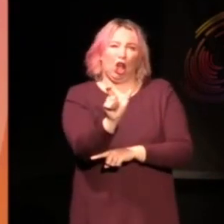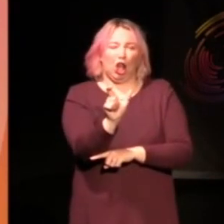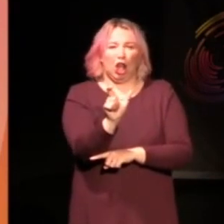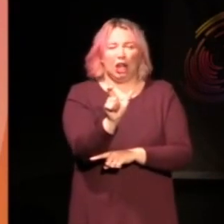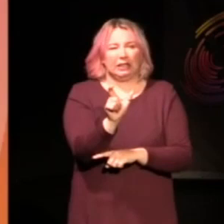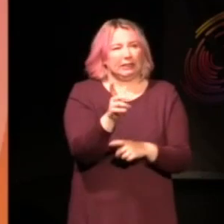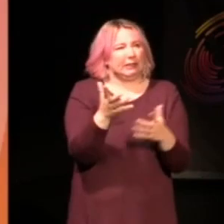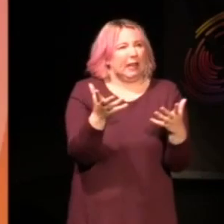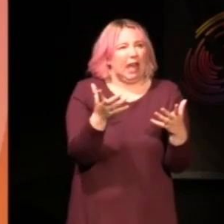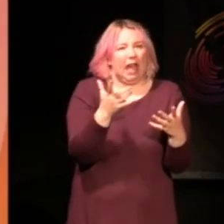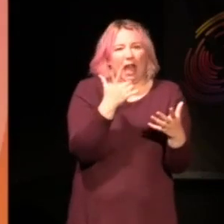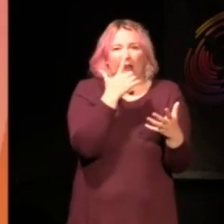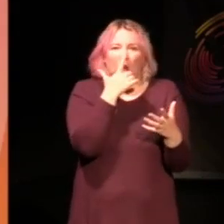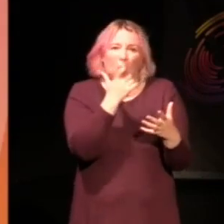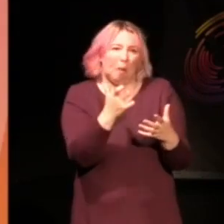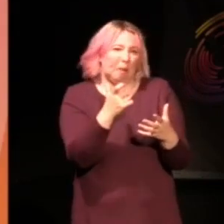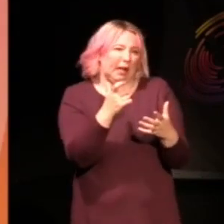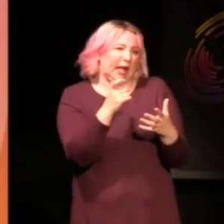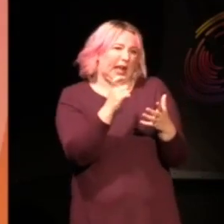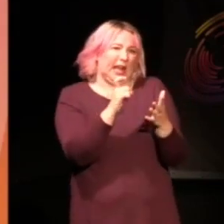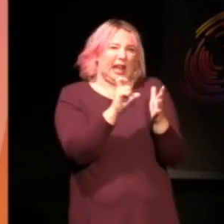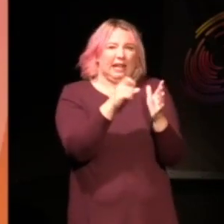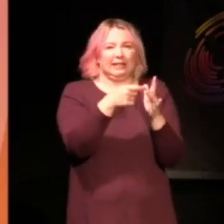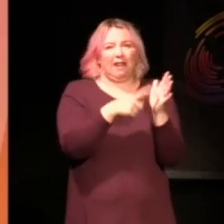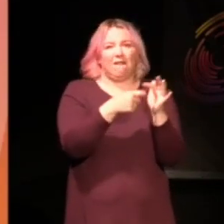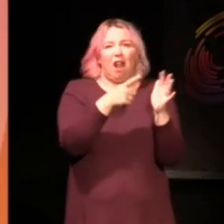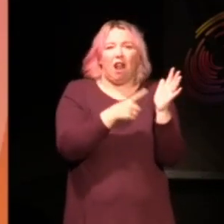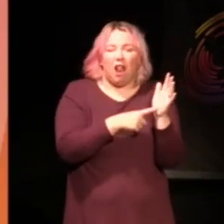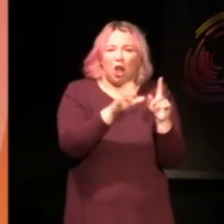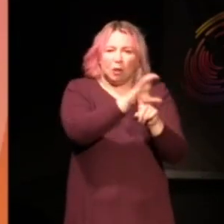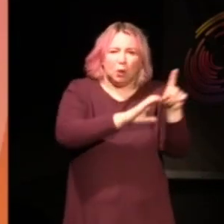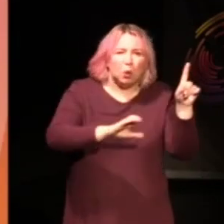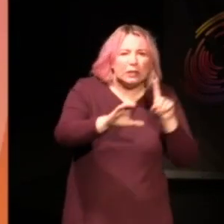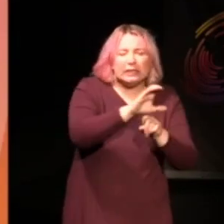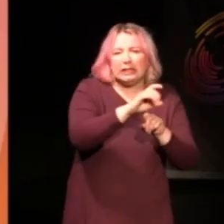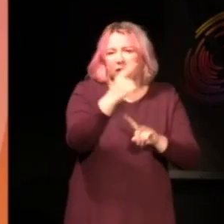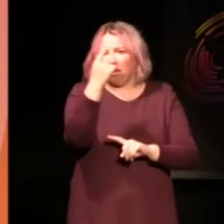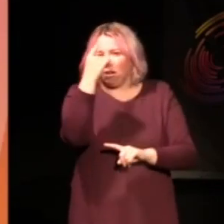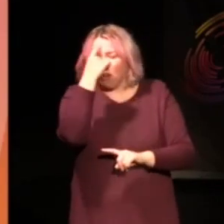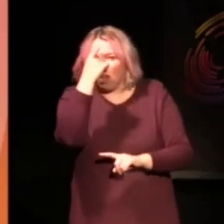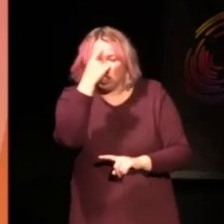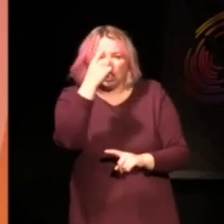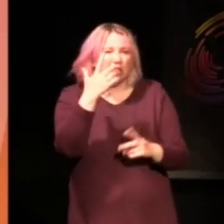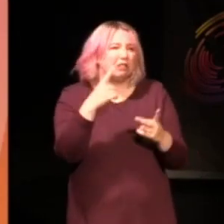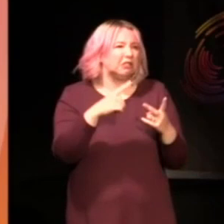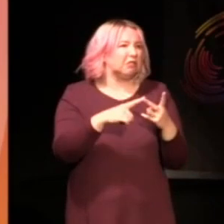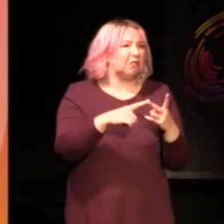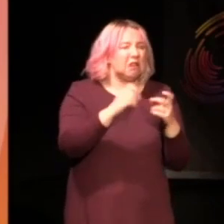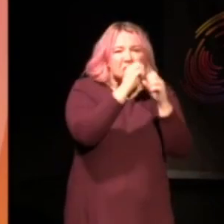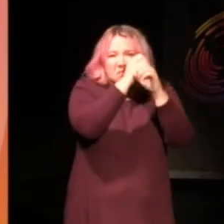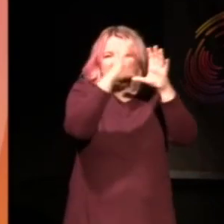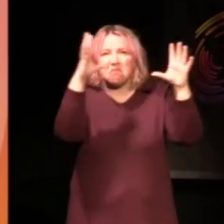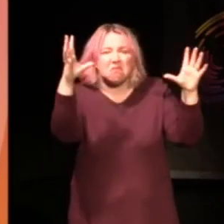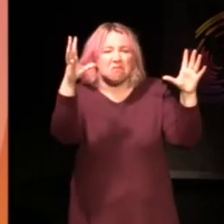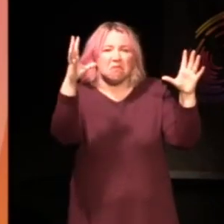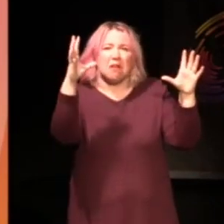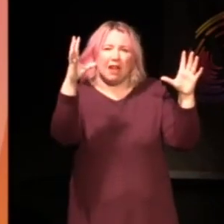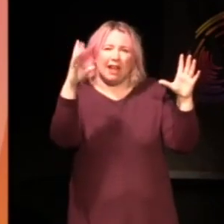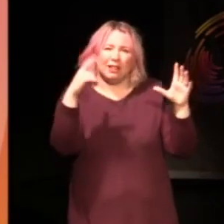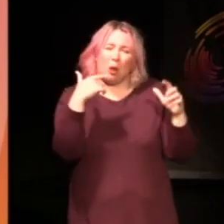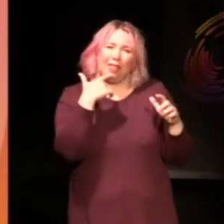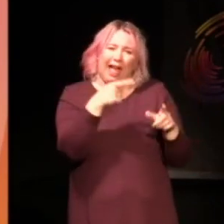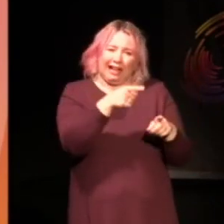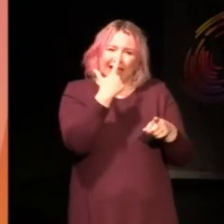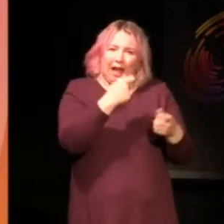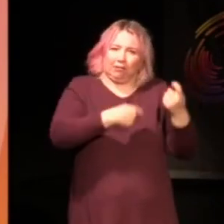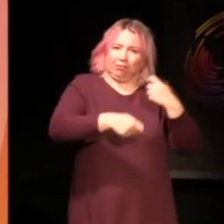civil community consciousness and breeds and feeds, and I think it would make us a much better nation. Thank